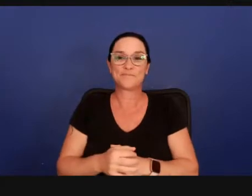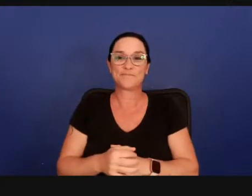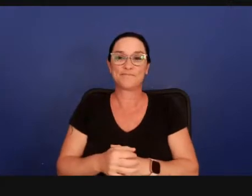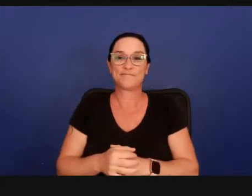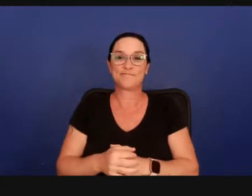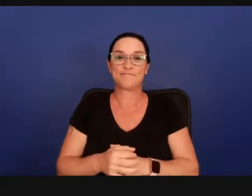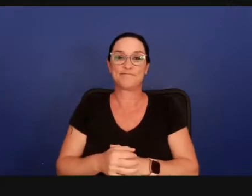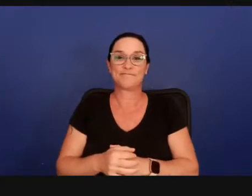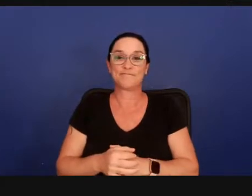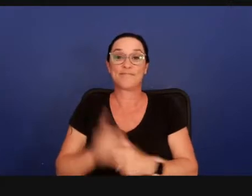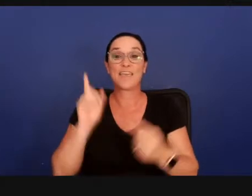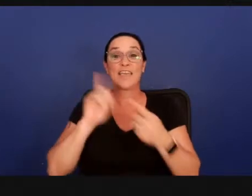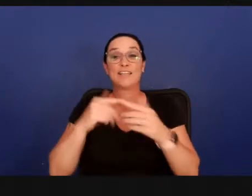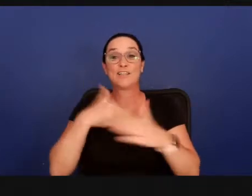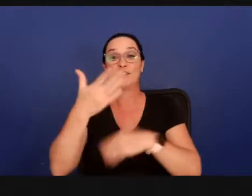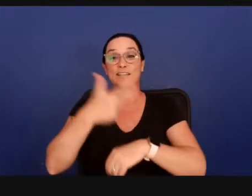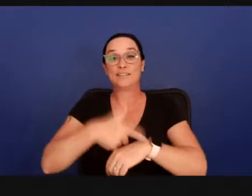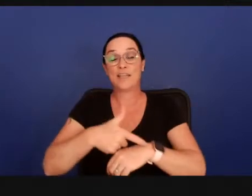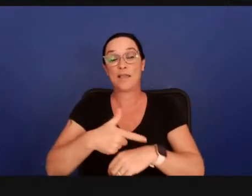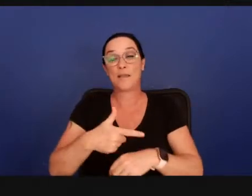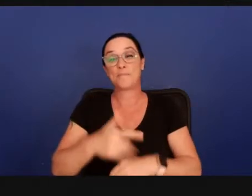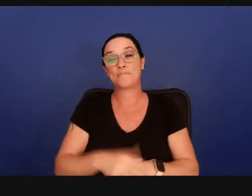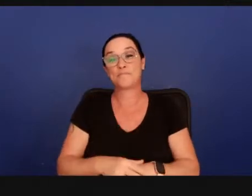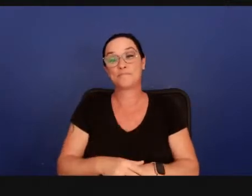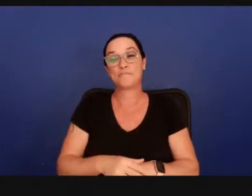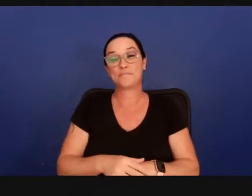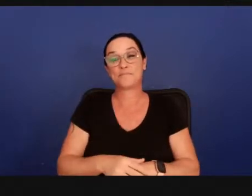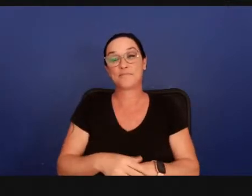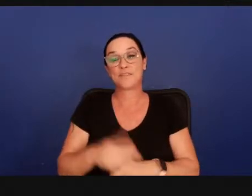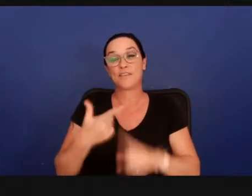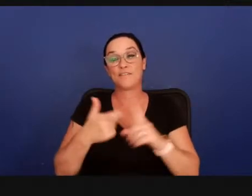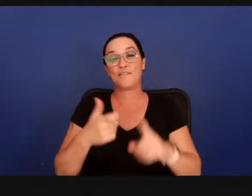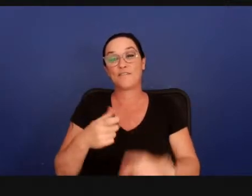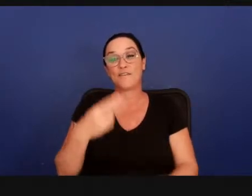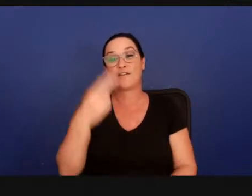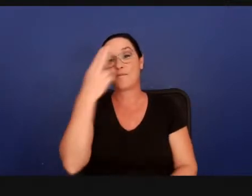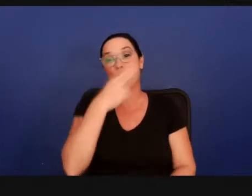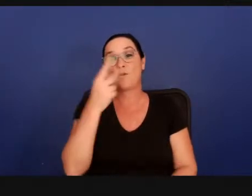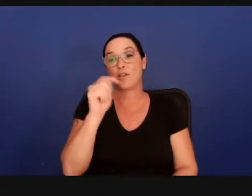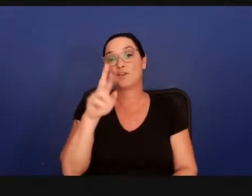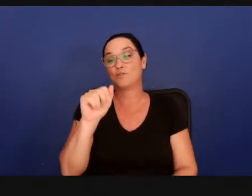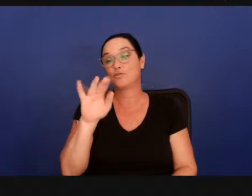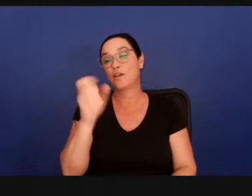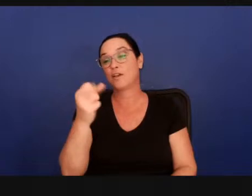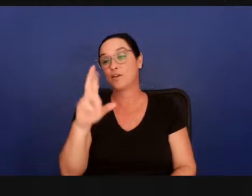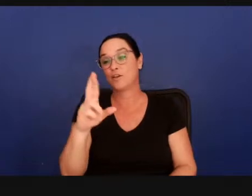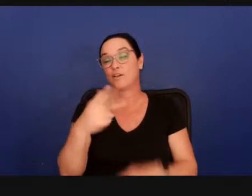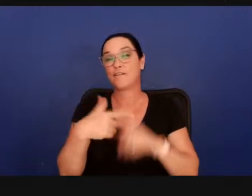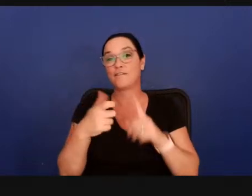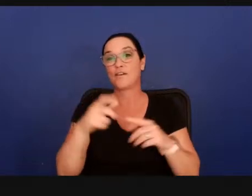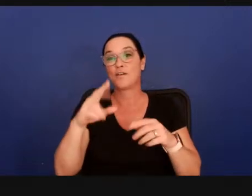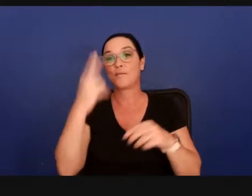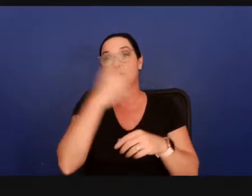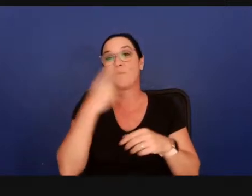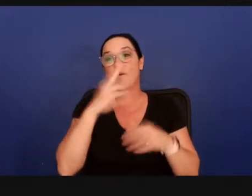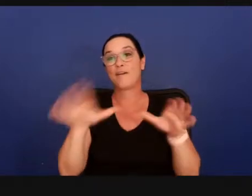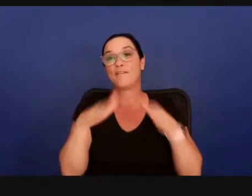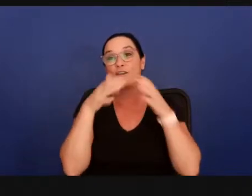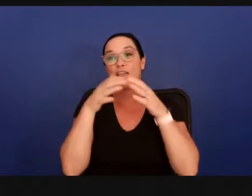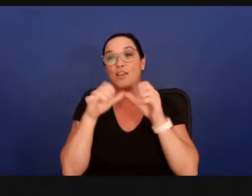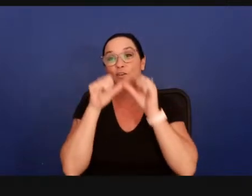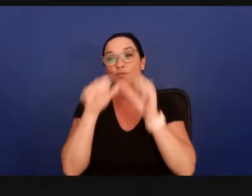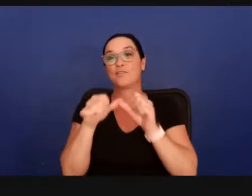And until next time, until next week, from Hawaii Tracker, from Hawaiian Volcano Education and Resilience Institute,